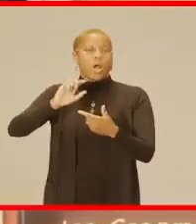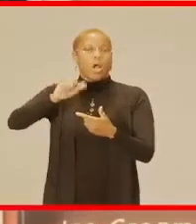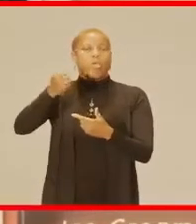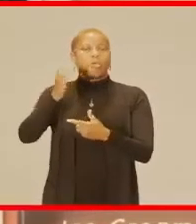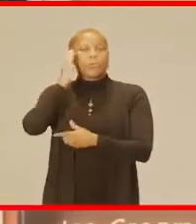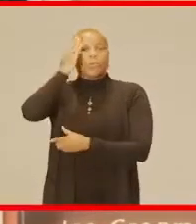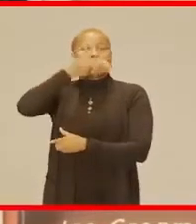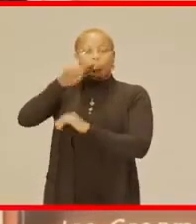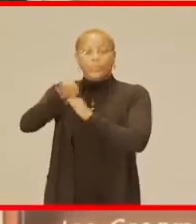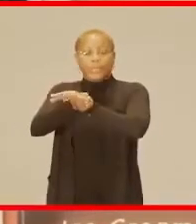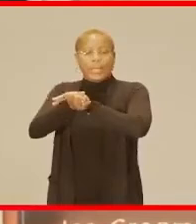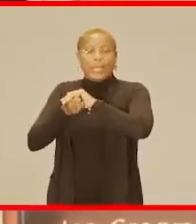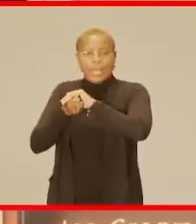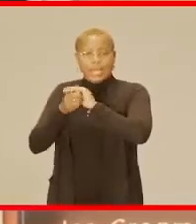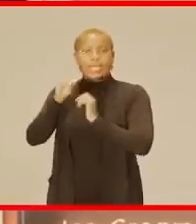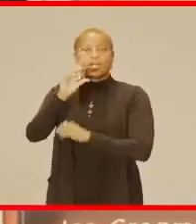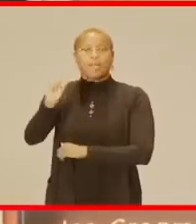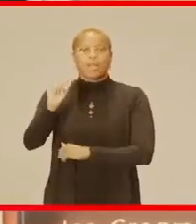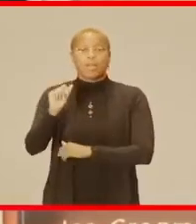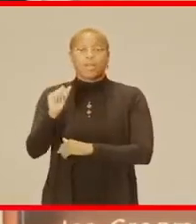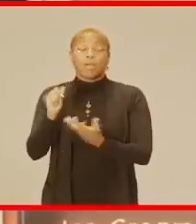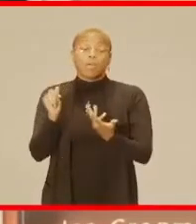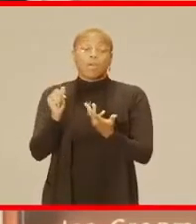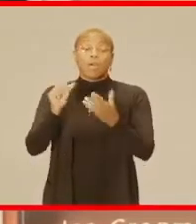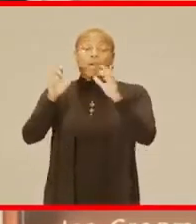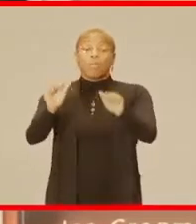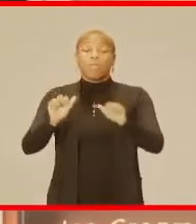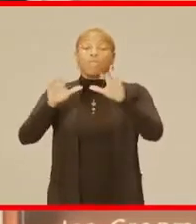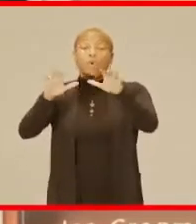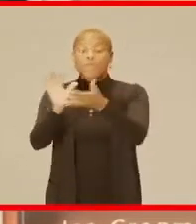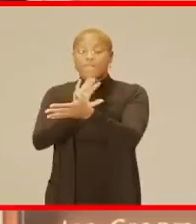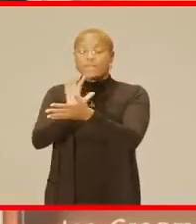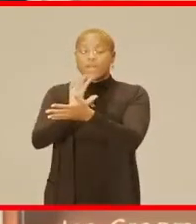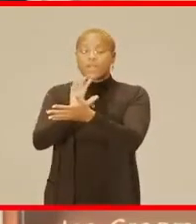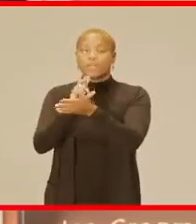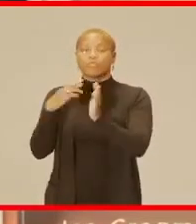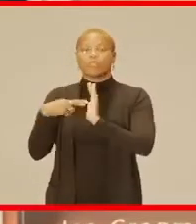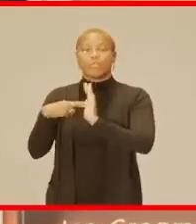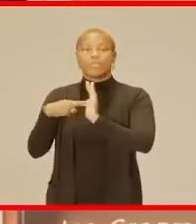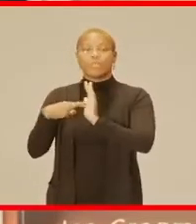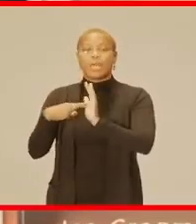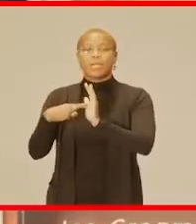disability. The Frozen films basically represent